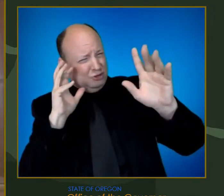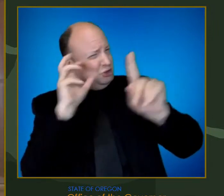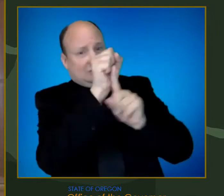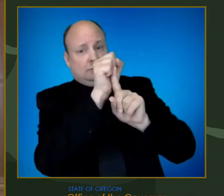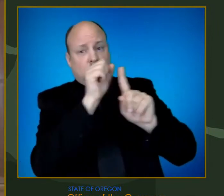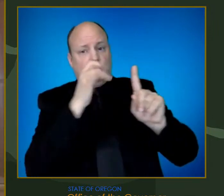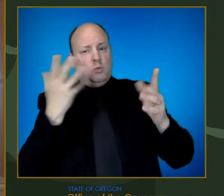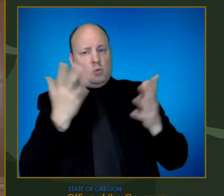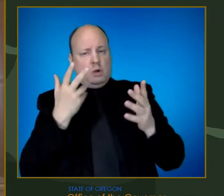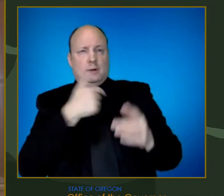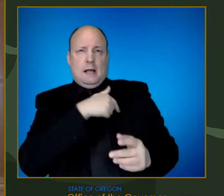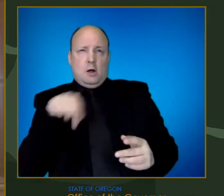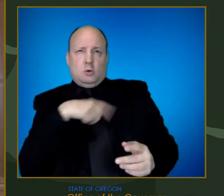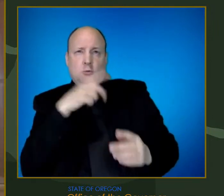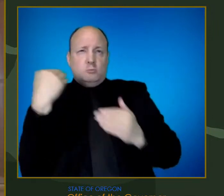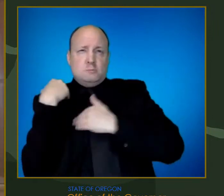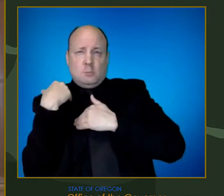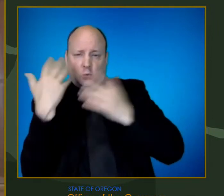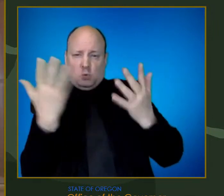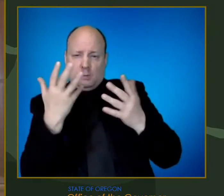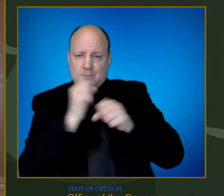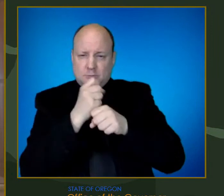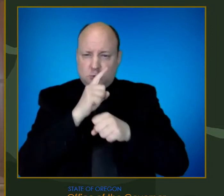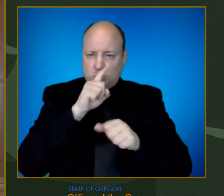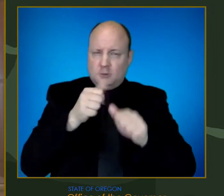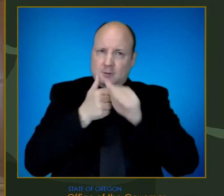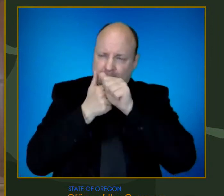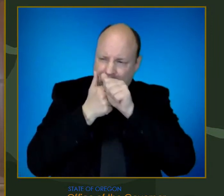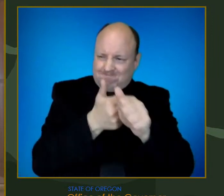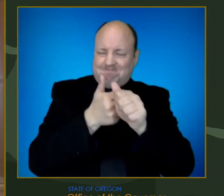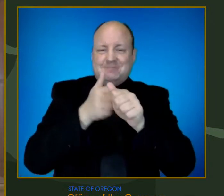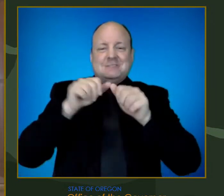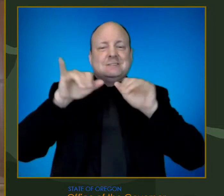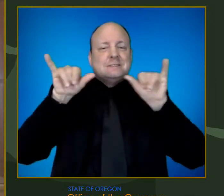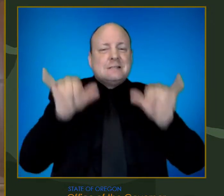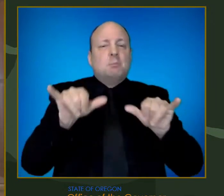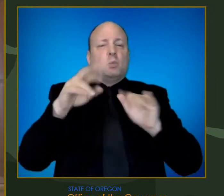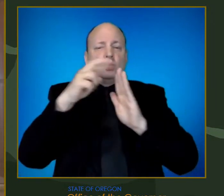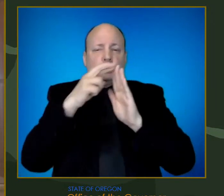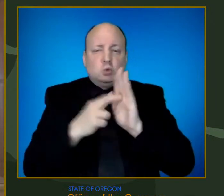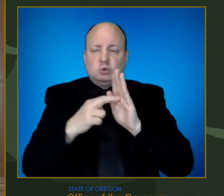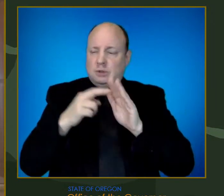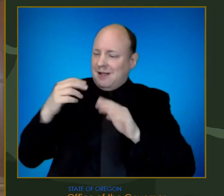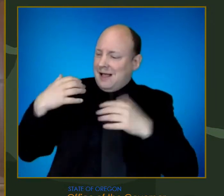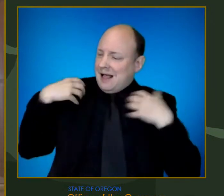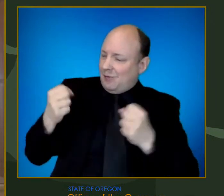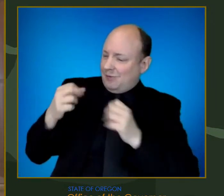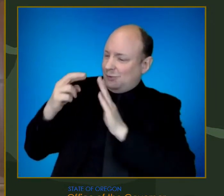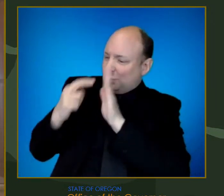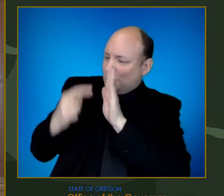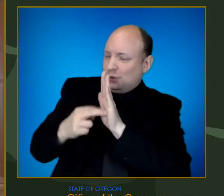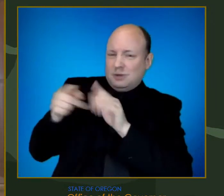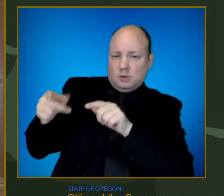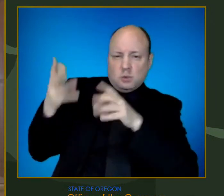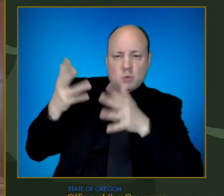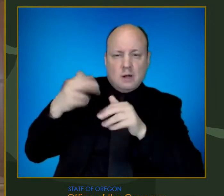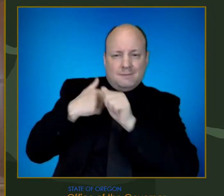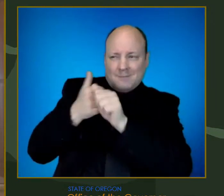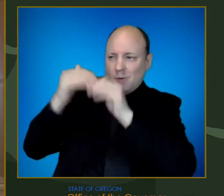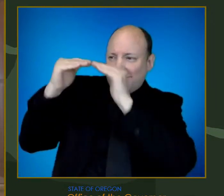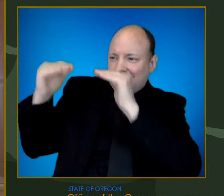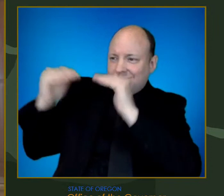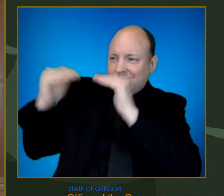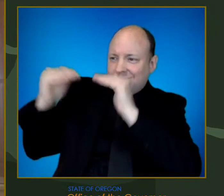to follow public health safety measures. There is so much to look forward to, and we're